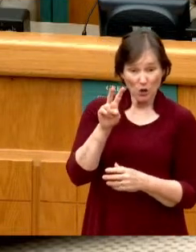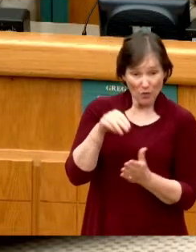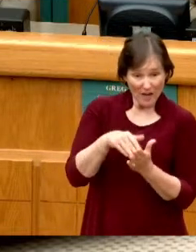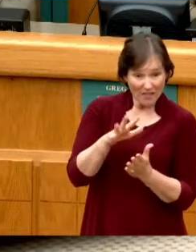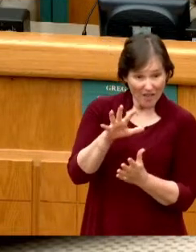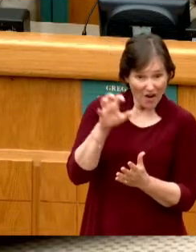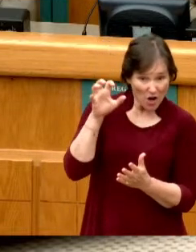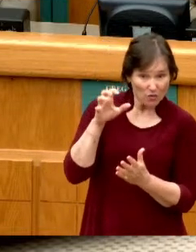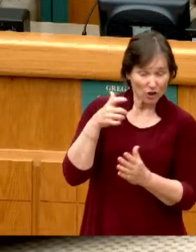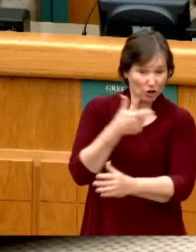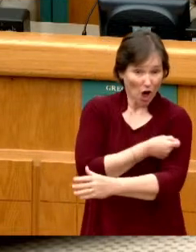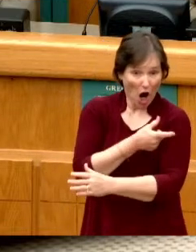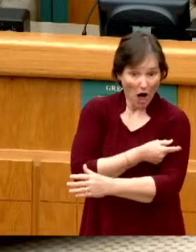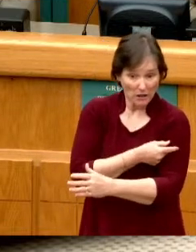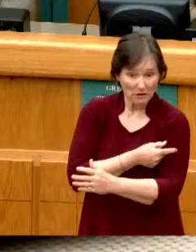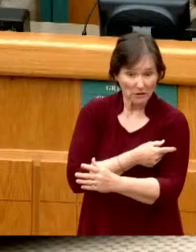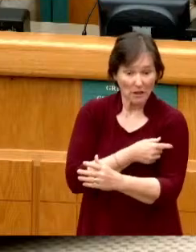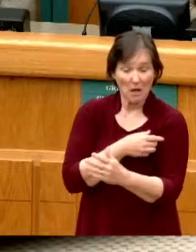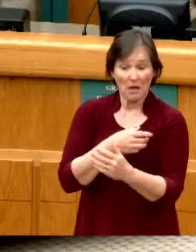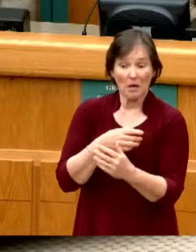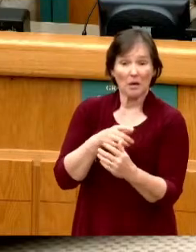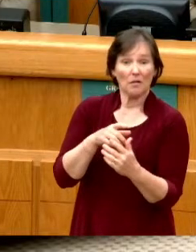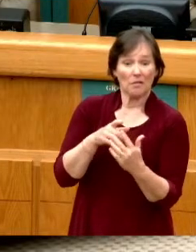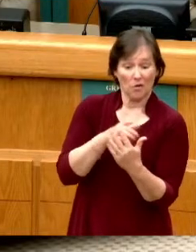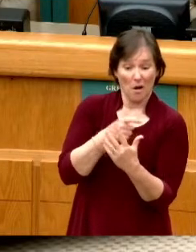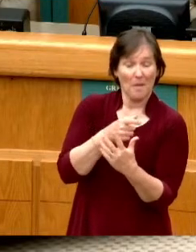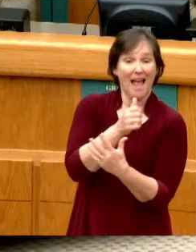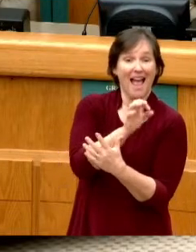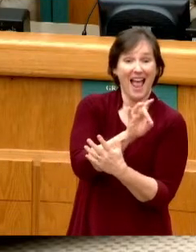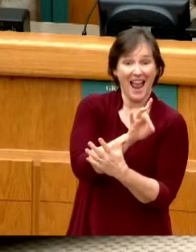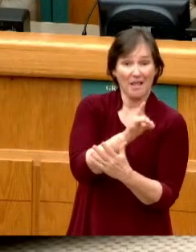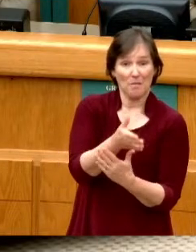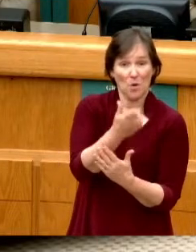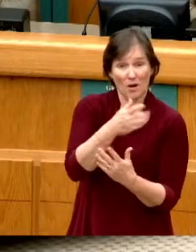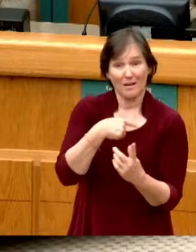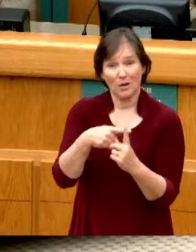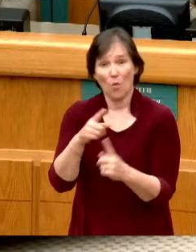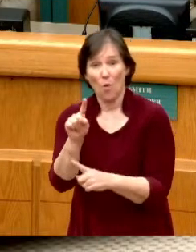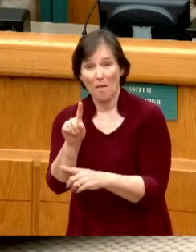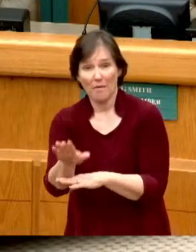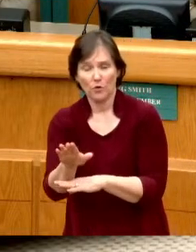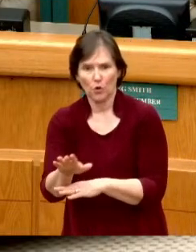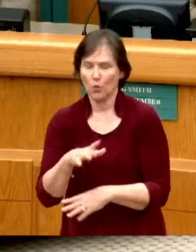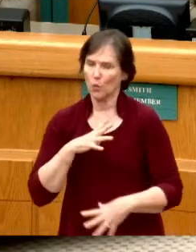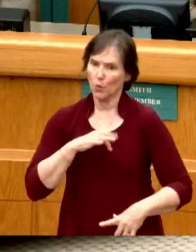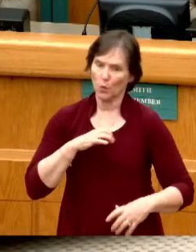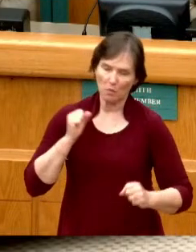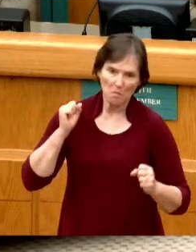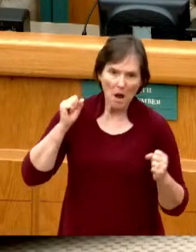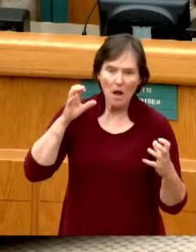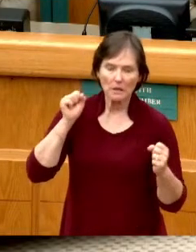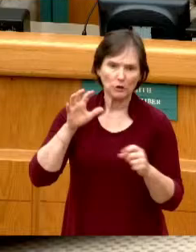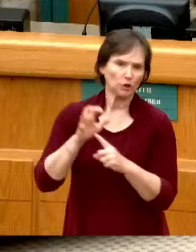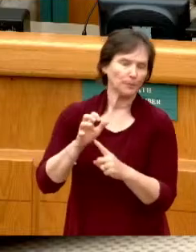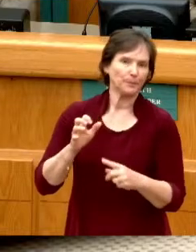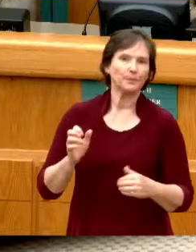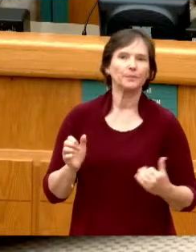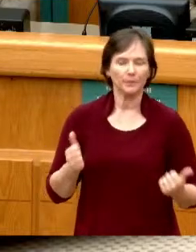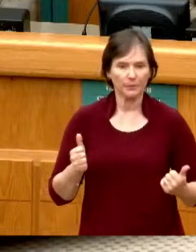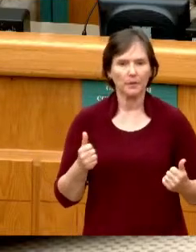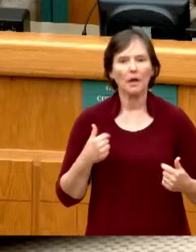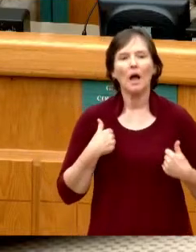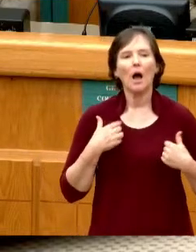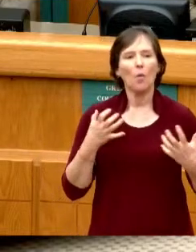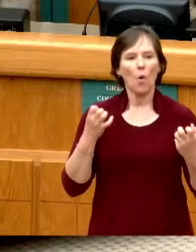record. And so I'm committed to this regional hub on behalf of the state of Texas. I'm committed to being a model of efficiency